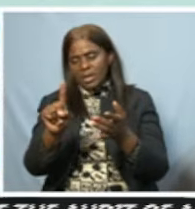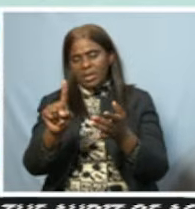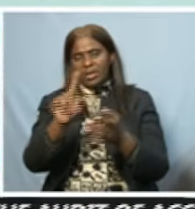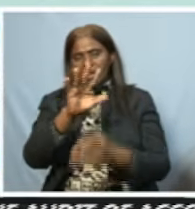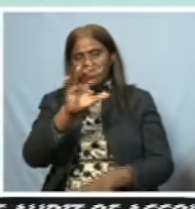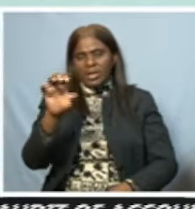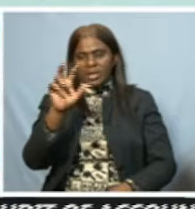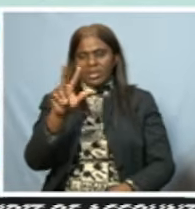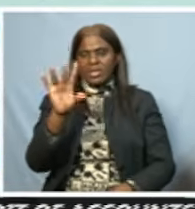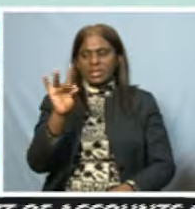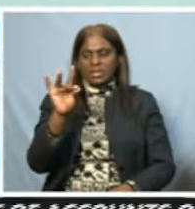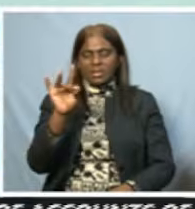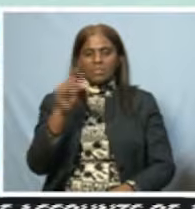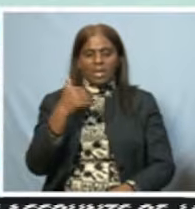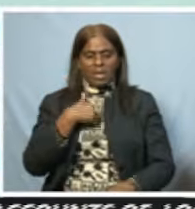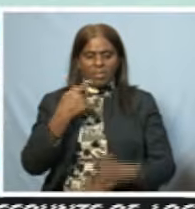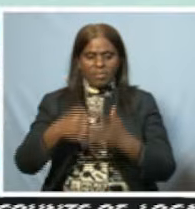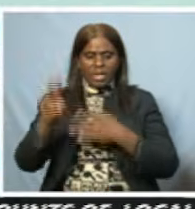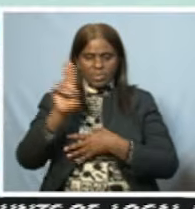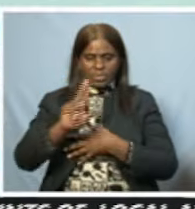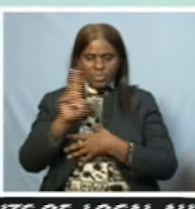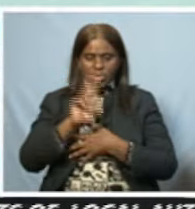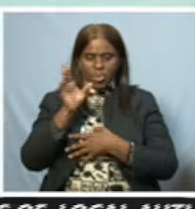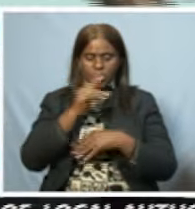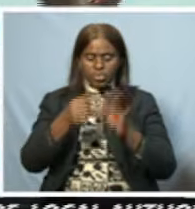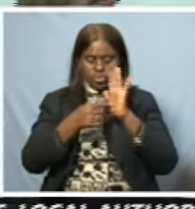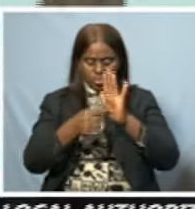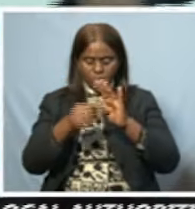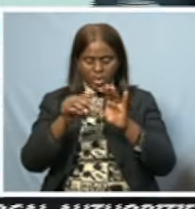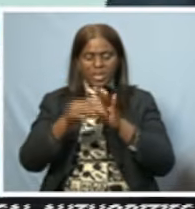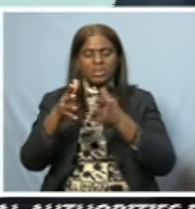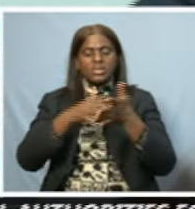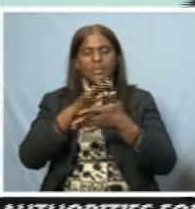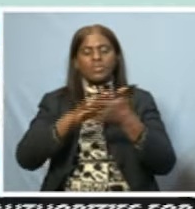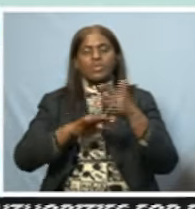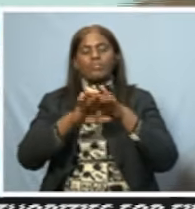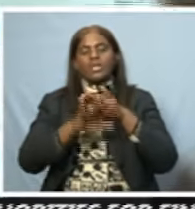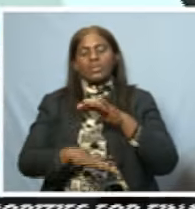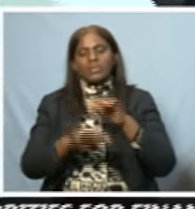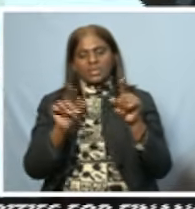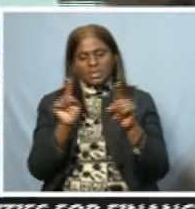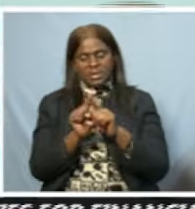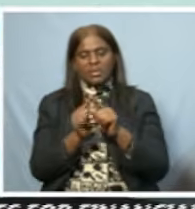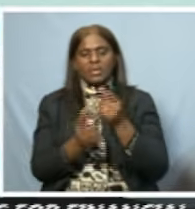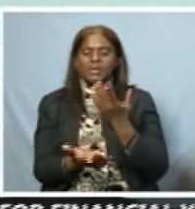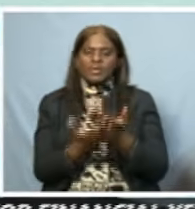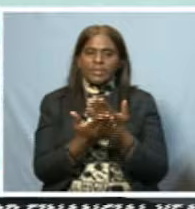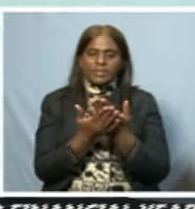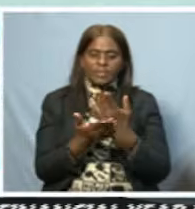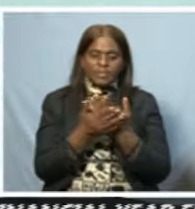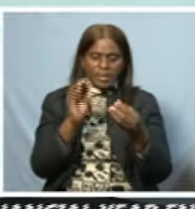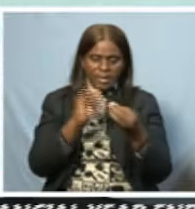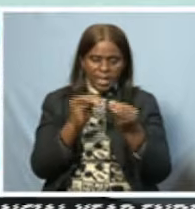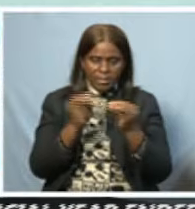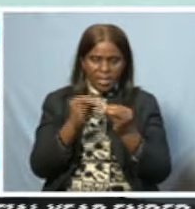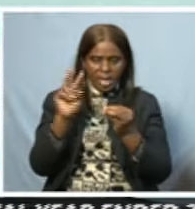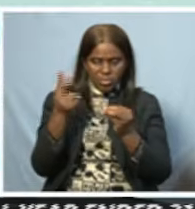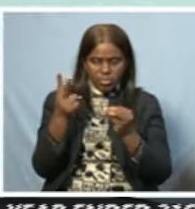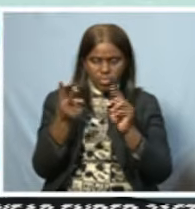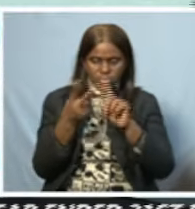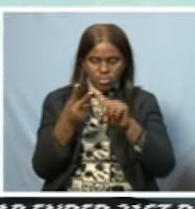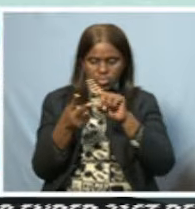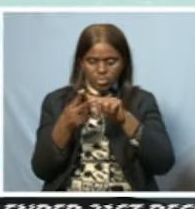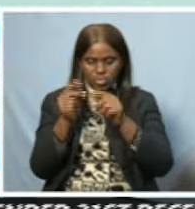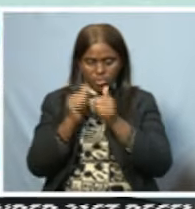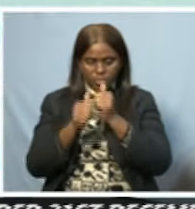4,551,538 has since been spent as shown in the table below, and the attached Appendix 2,